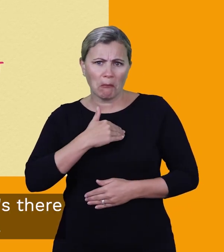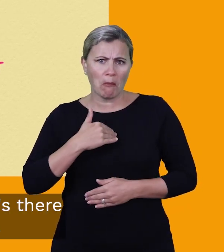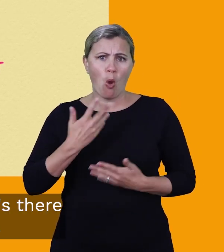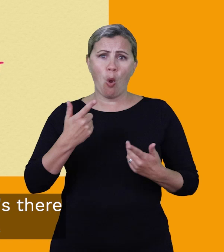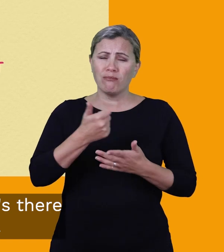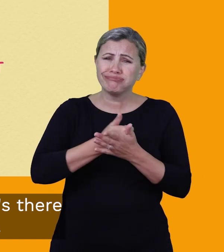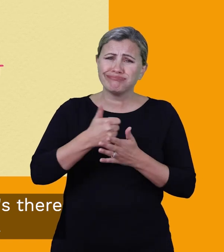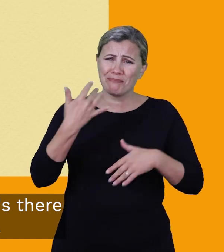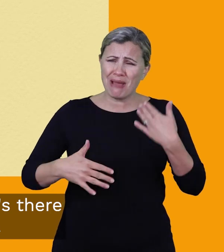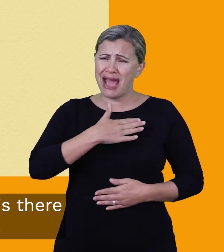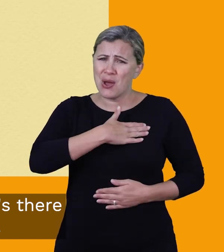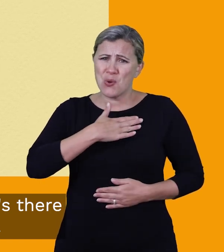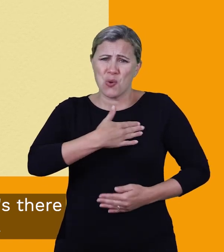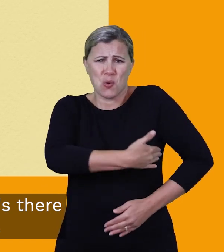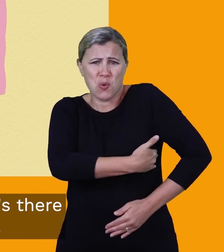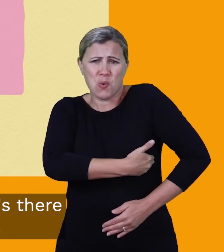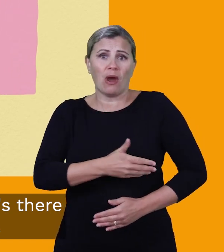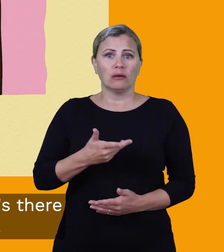or almost all the time.